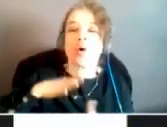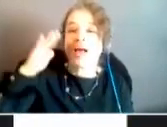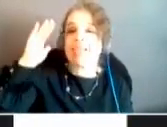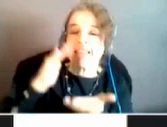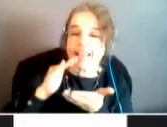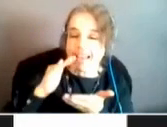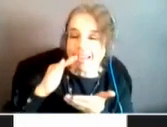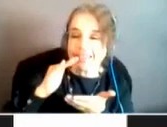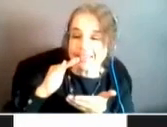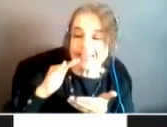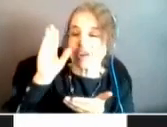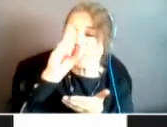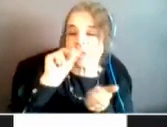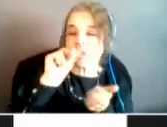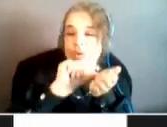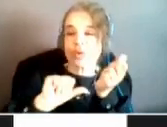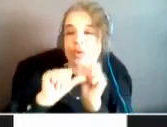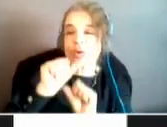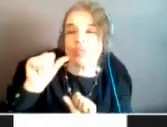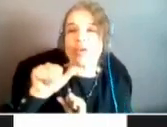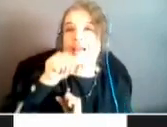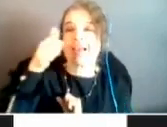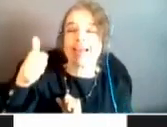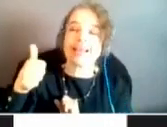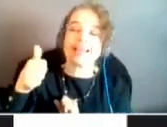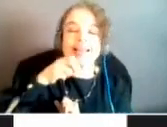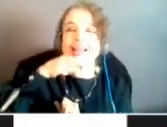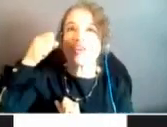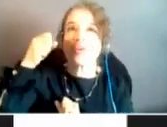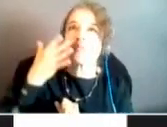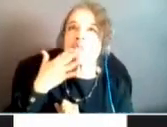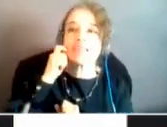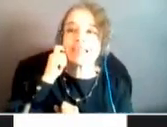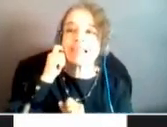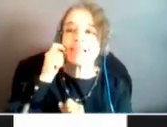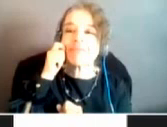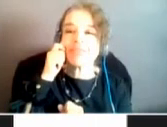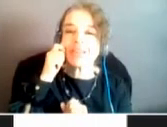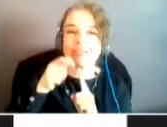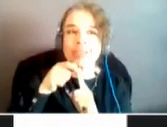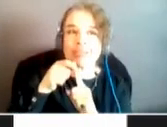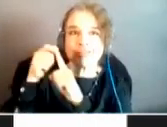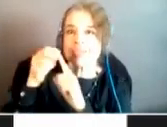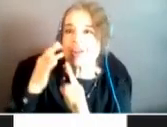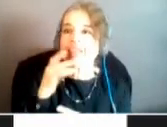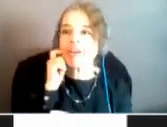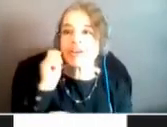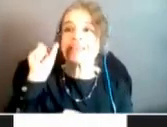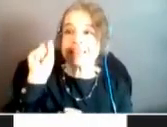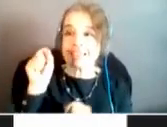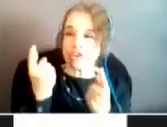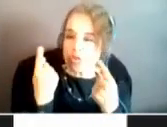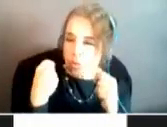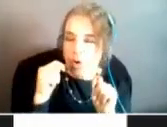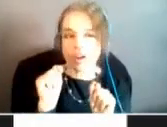rate of suicide of any older specific population. And yet, trying to